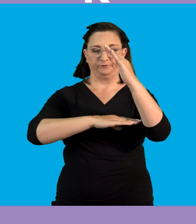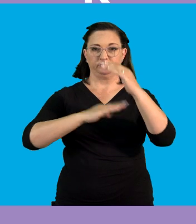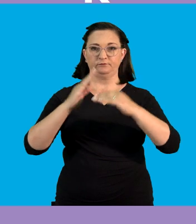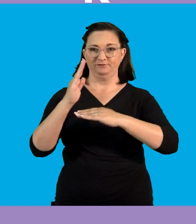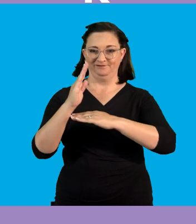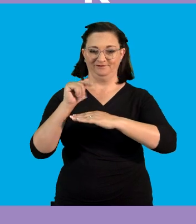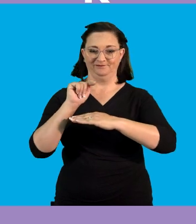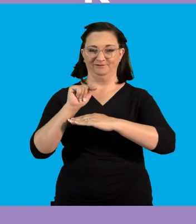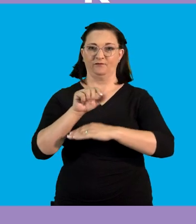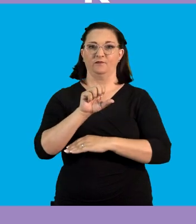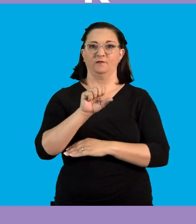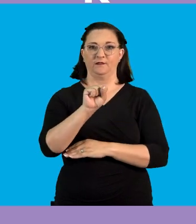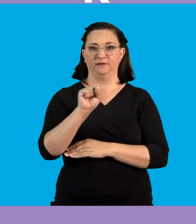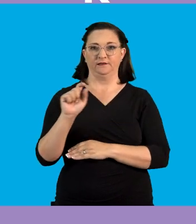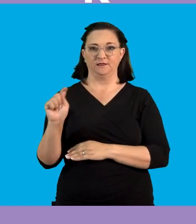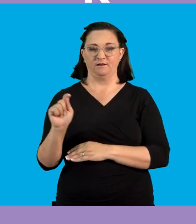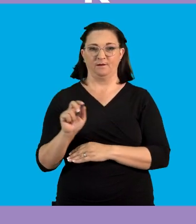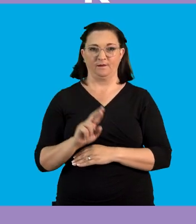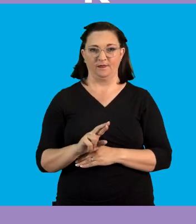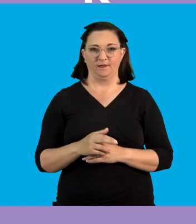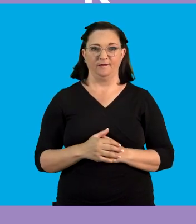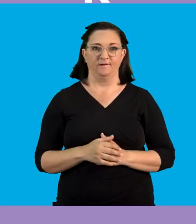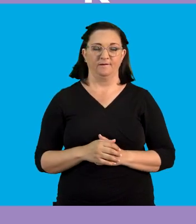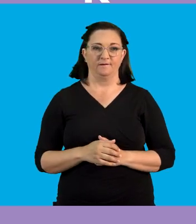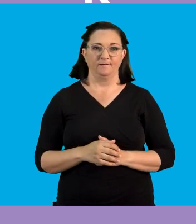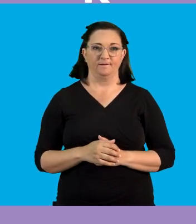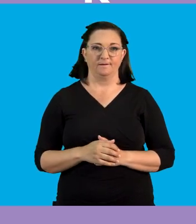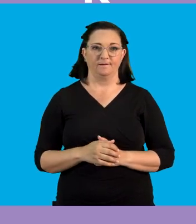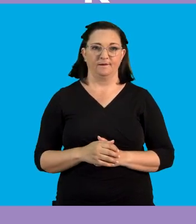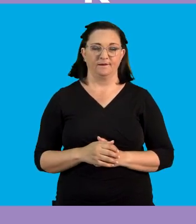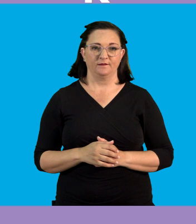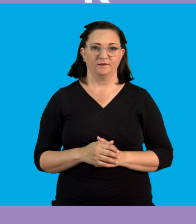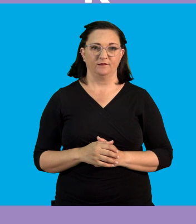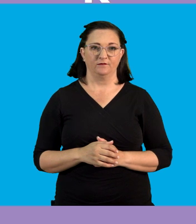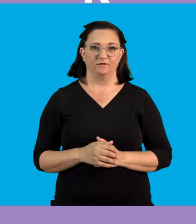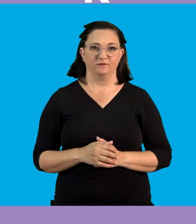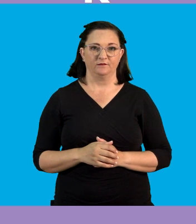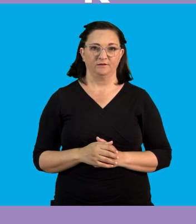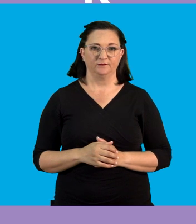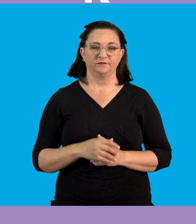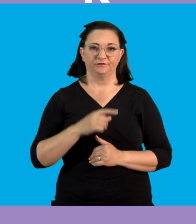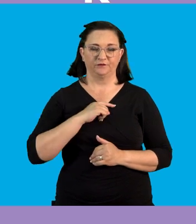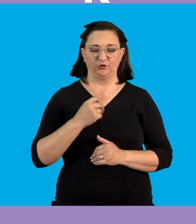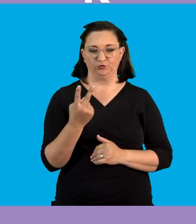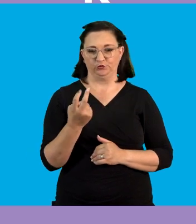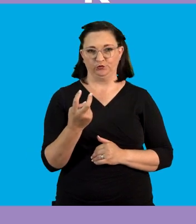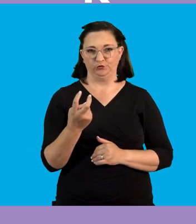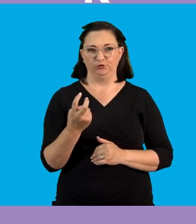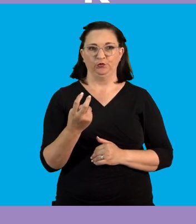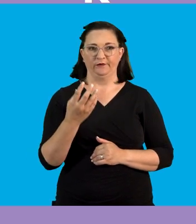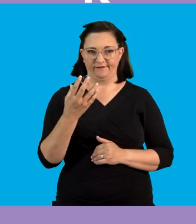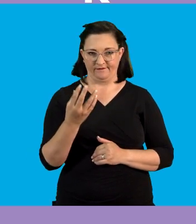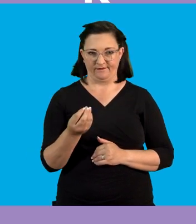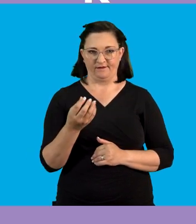STR and triangle ST. QTR. So those are the two